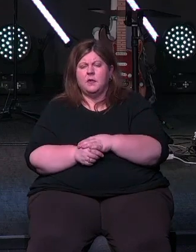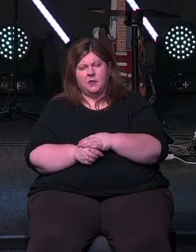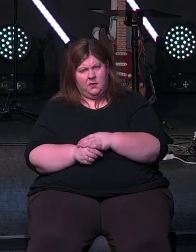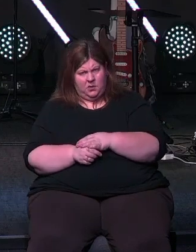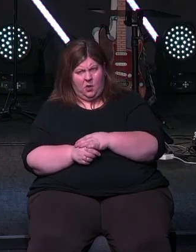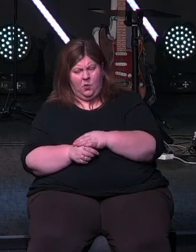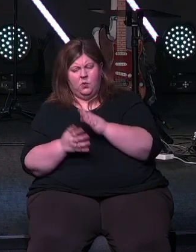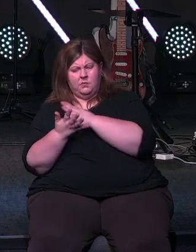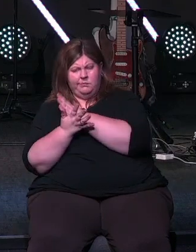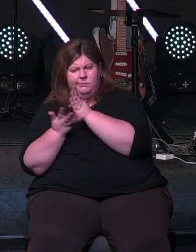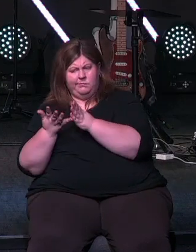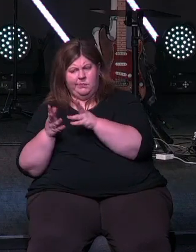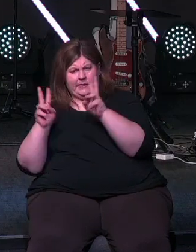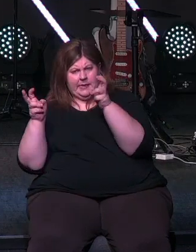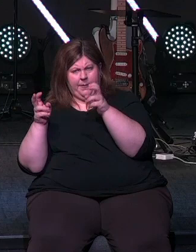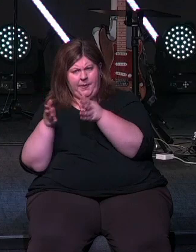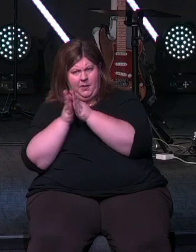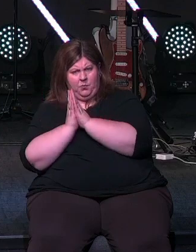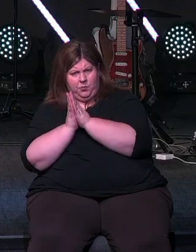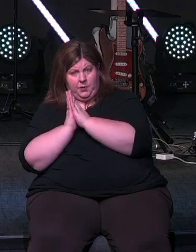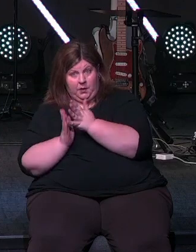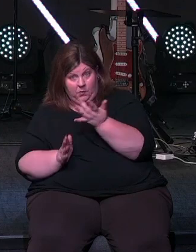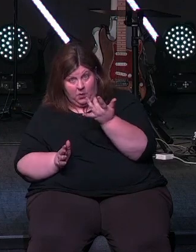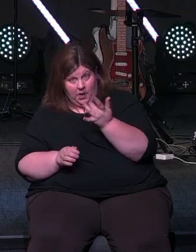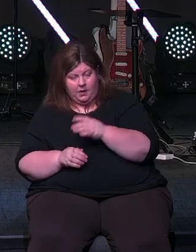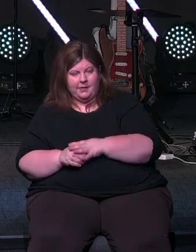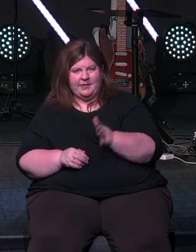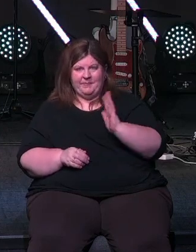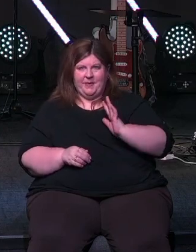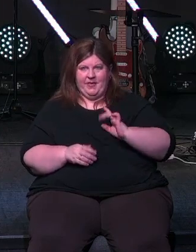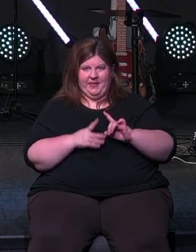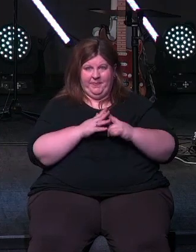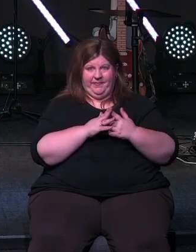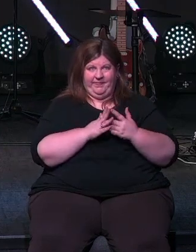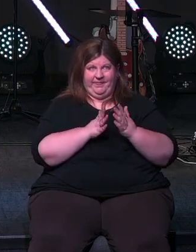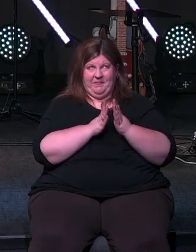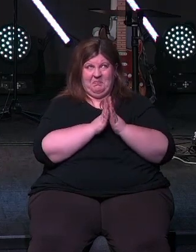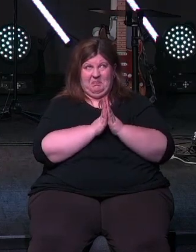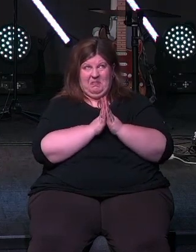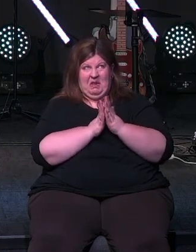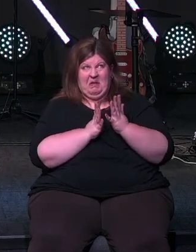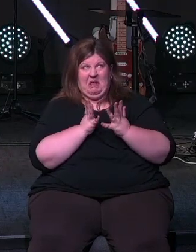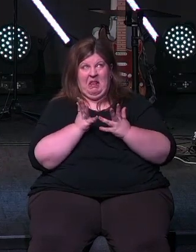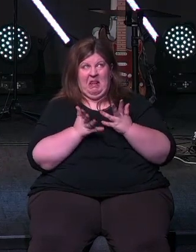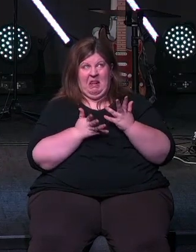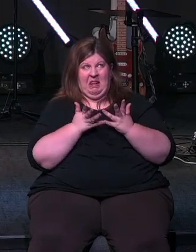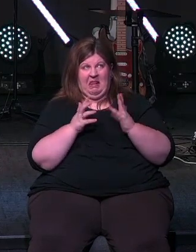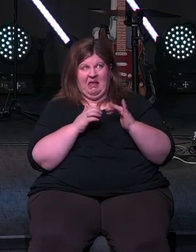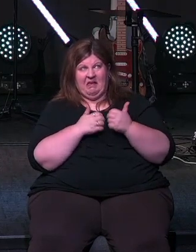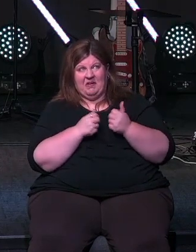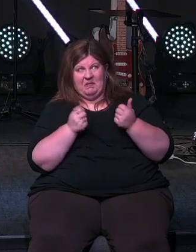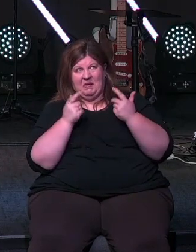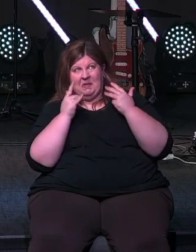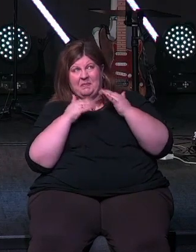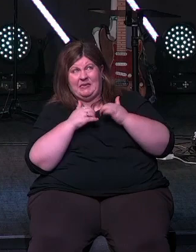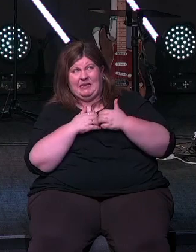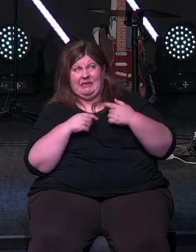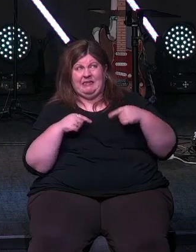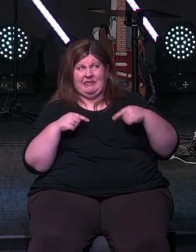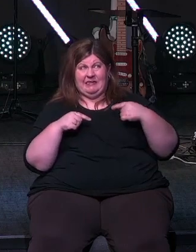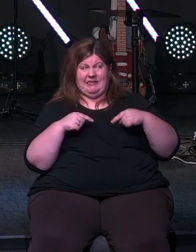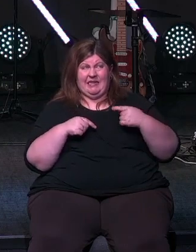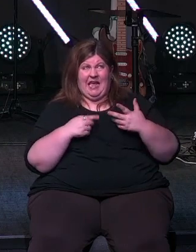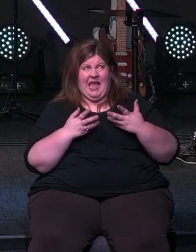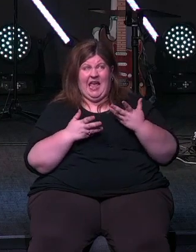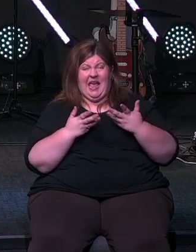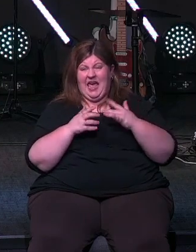lot of times prayer, maybe early on you might feel intimidated, overwhelmed, nervous,